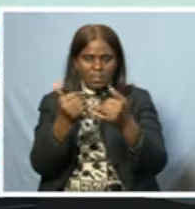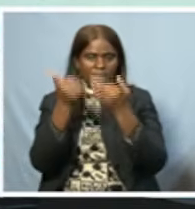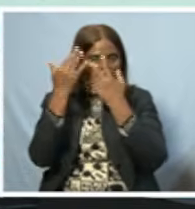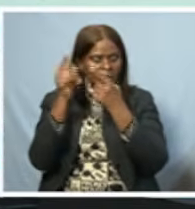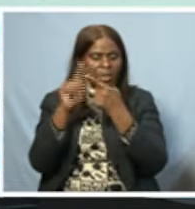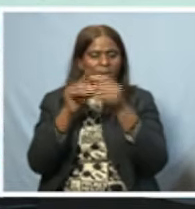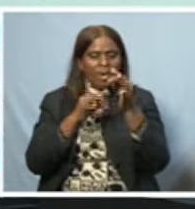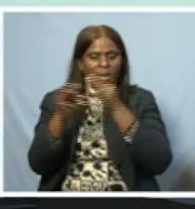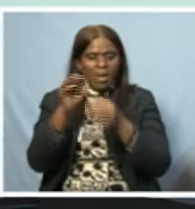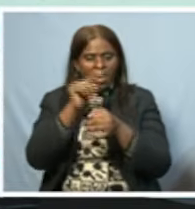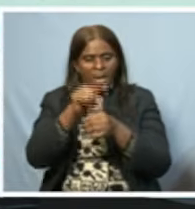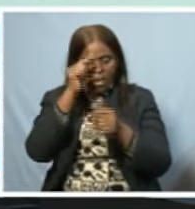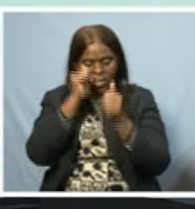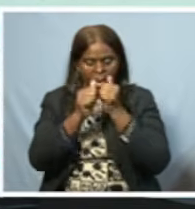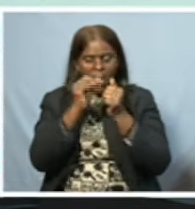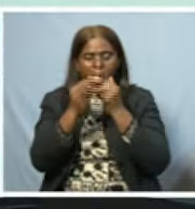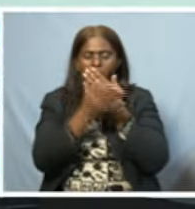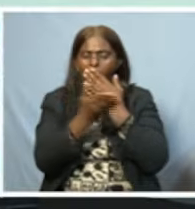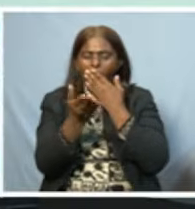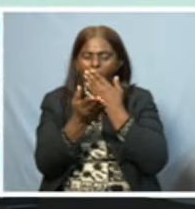that this was due to